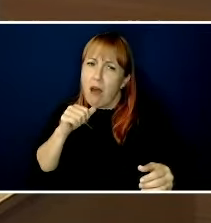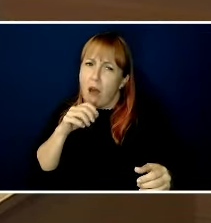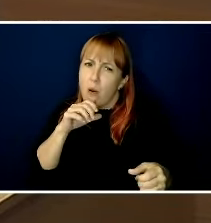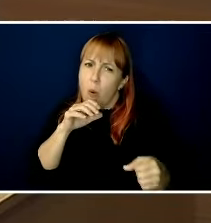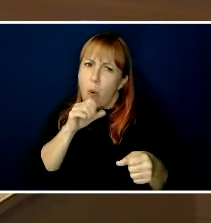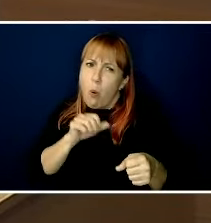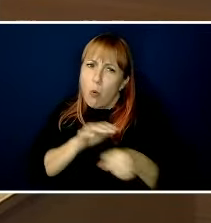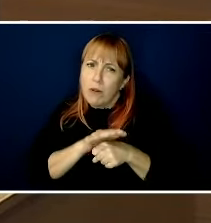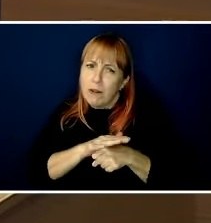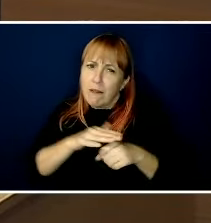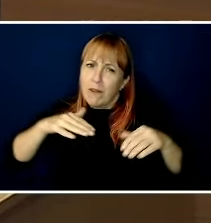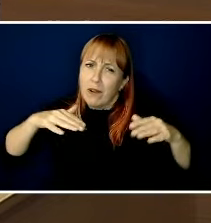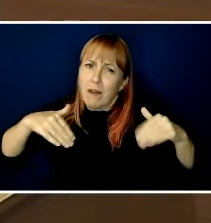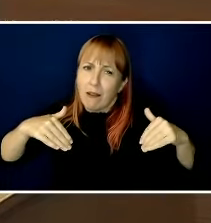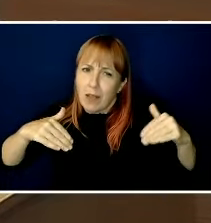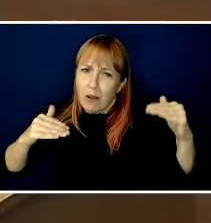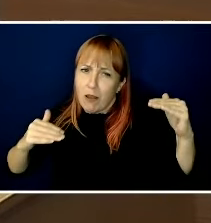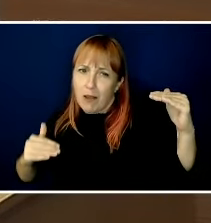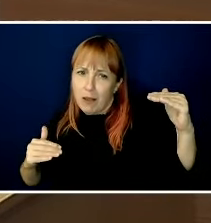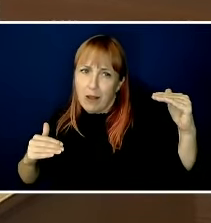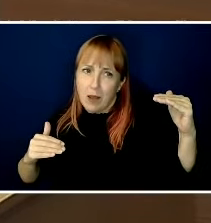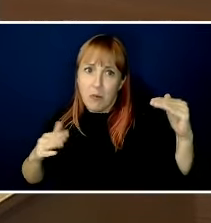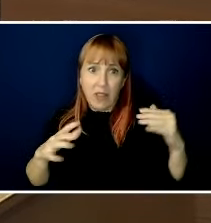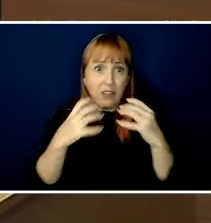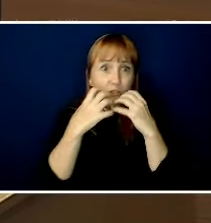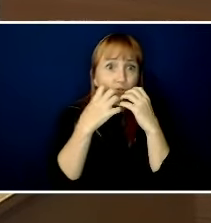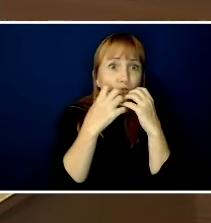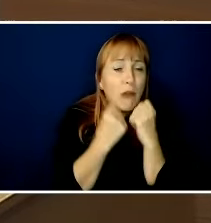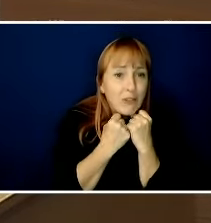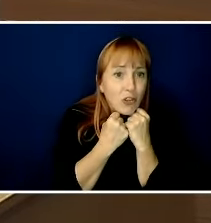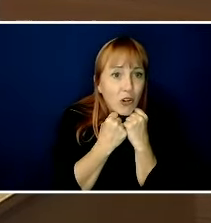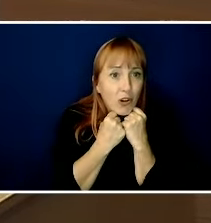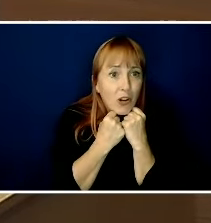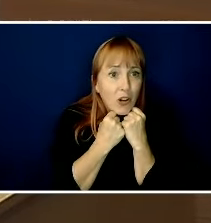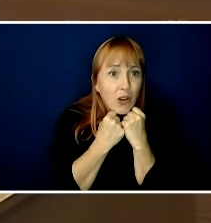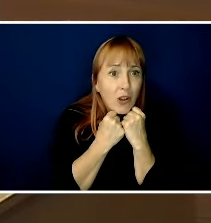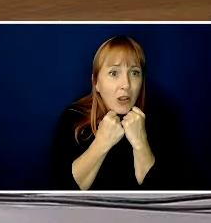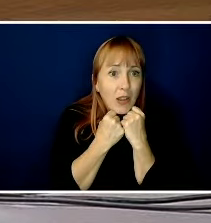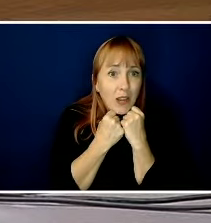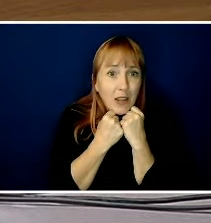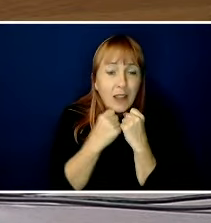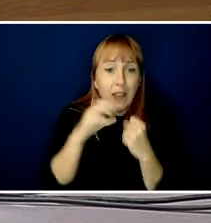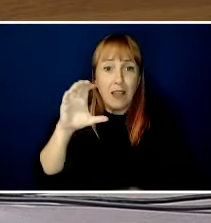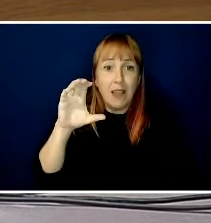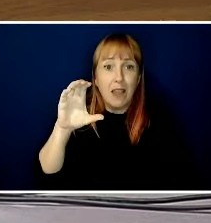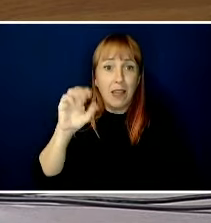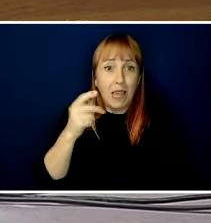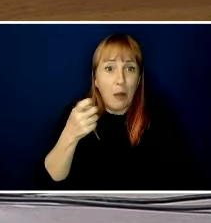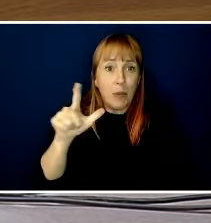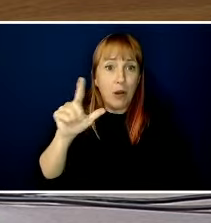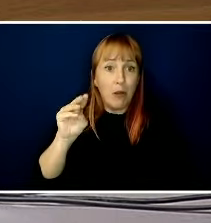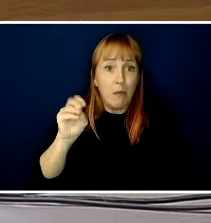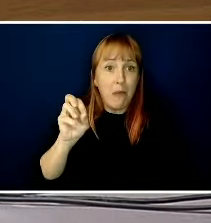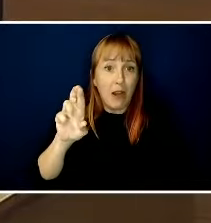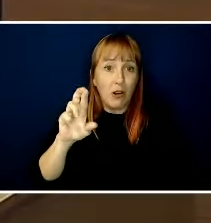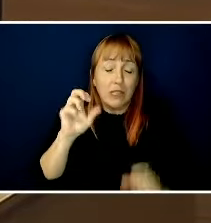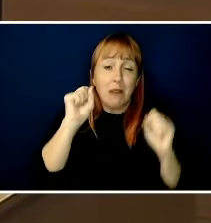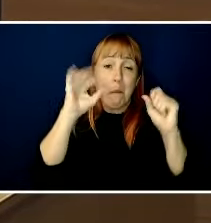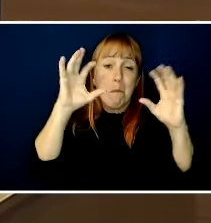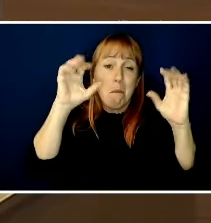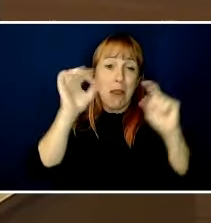I'm telling you, that's a treasure that we have in Capitol Manor. Capitol Manor is a special place, for sure. It is amazing,